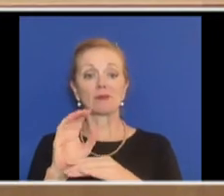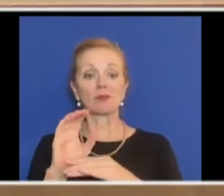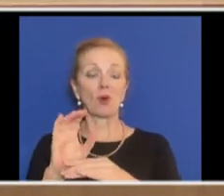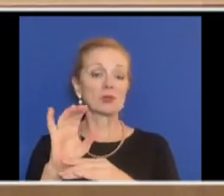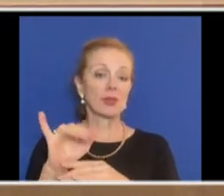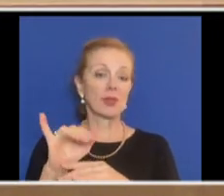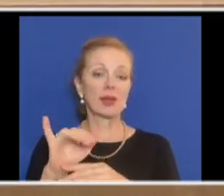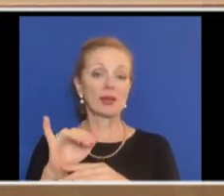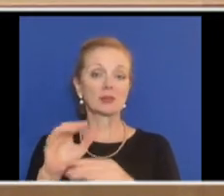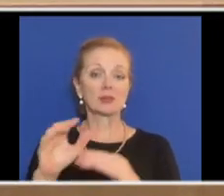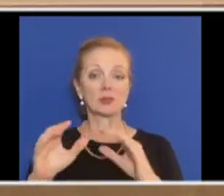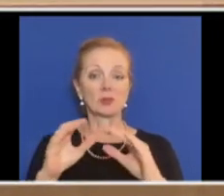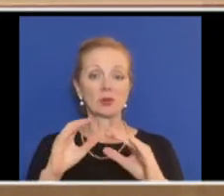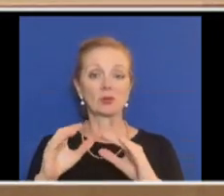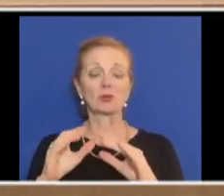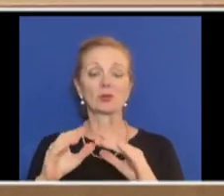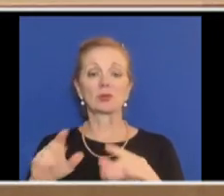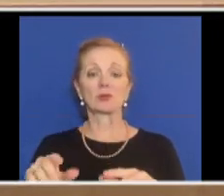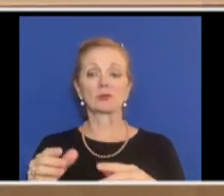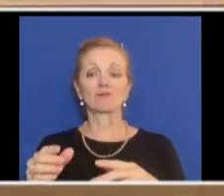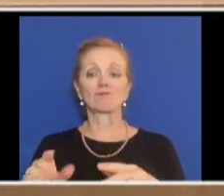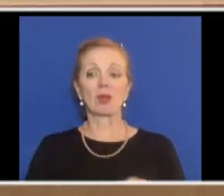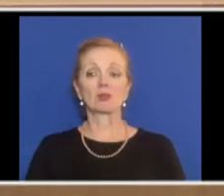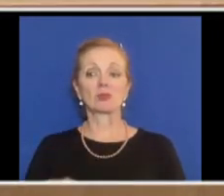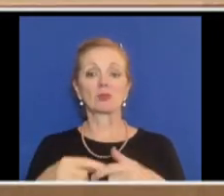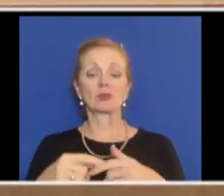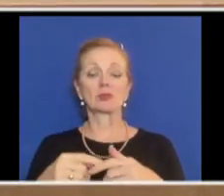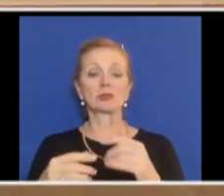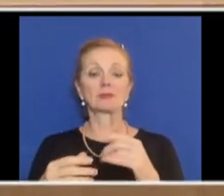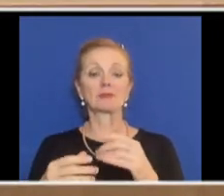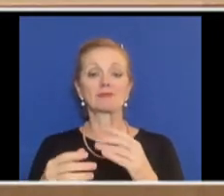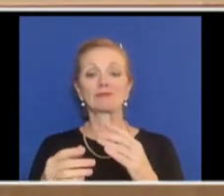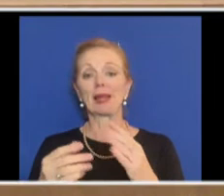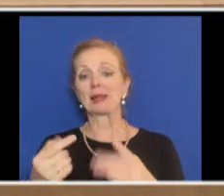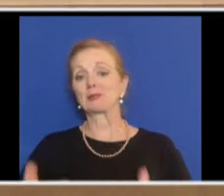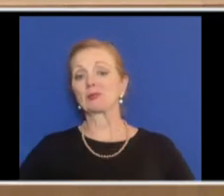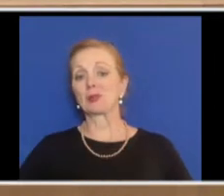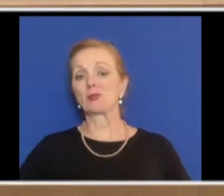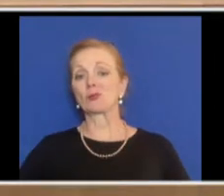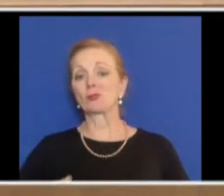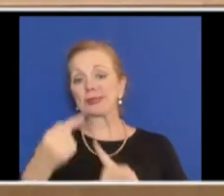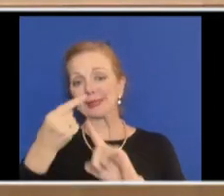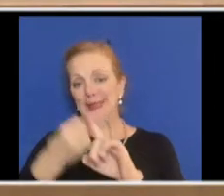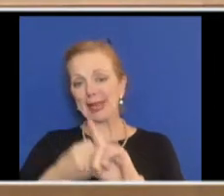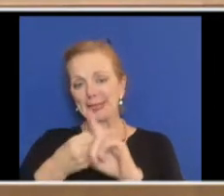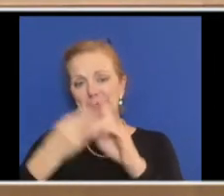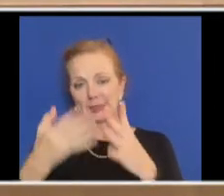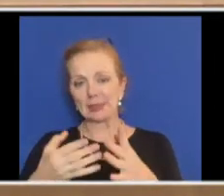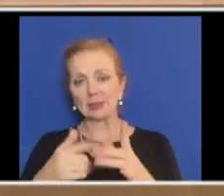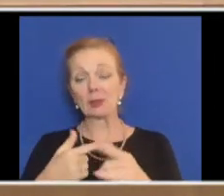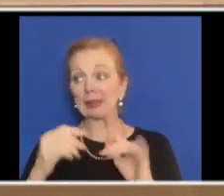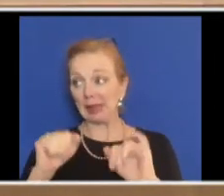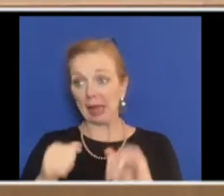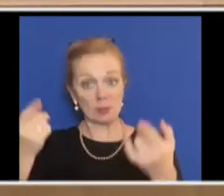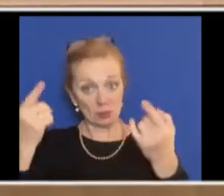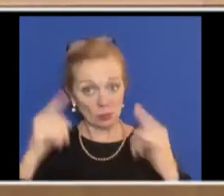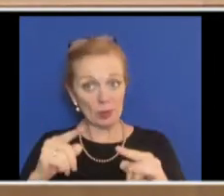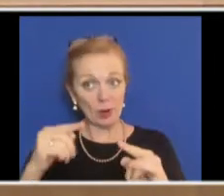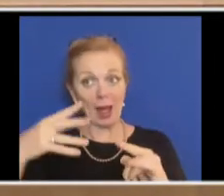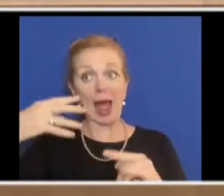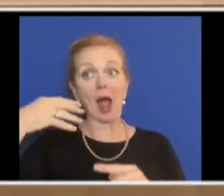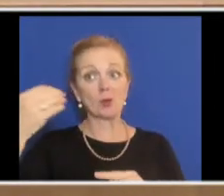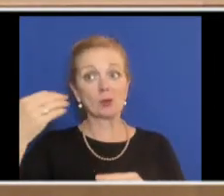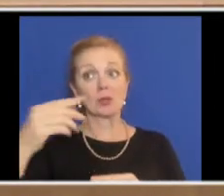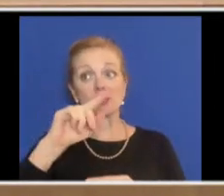communication or retention of of tenants like those are things that can certainly be agreed upon outside of the zoning document